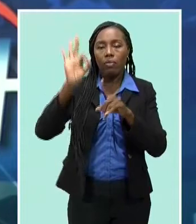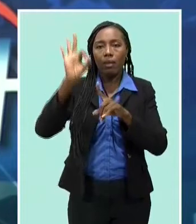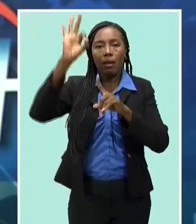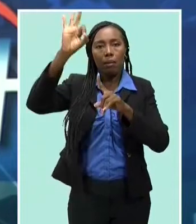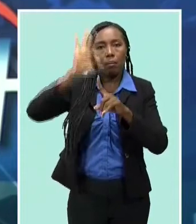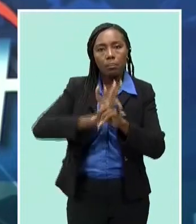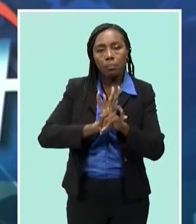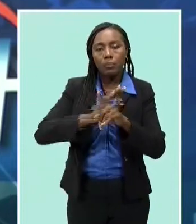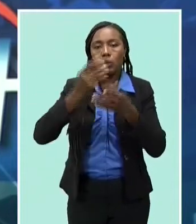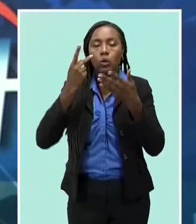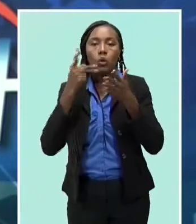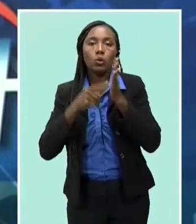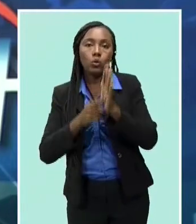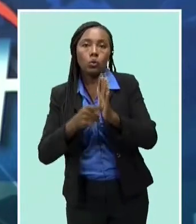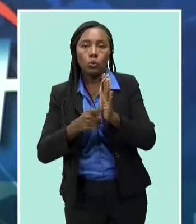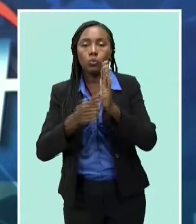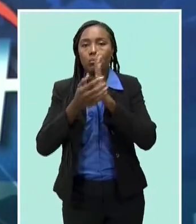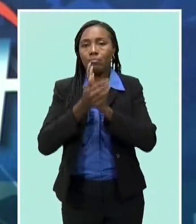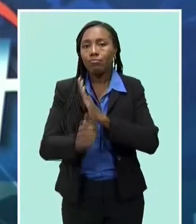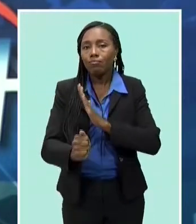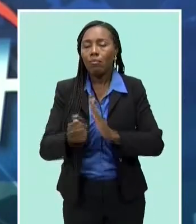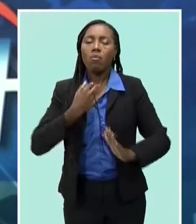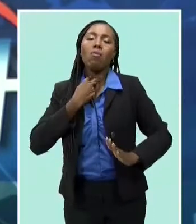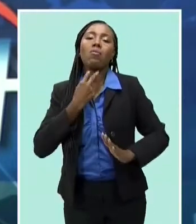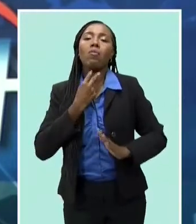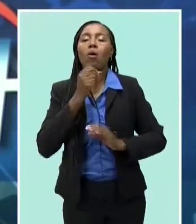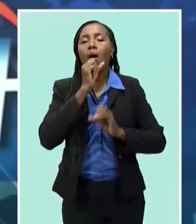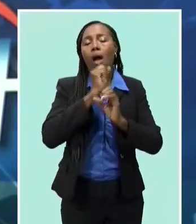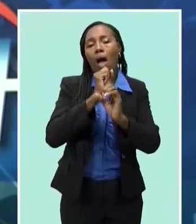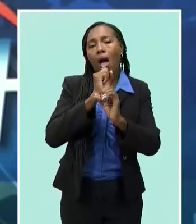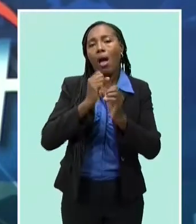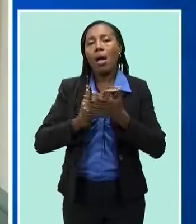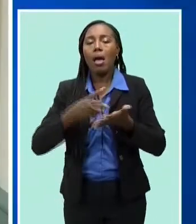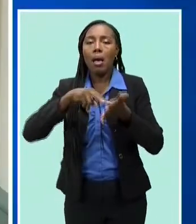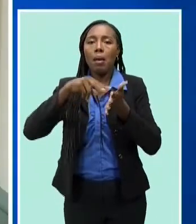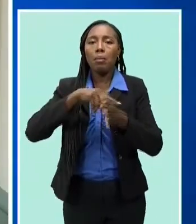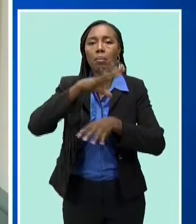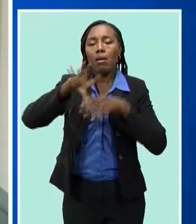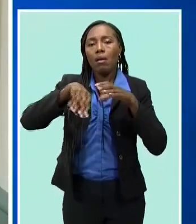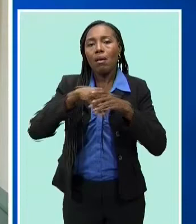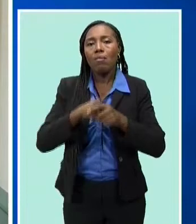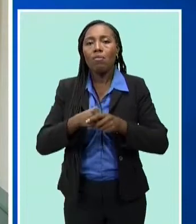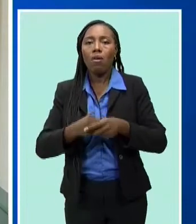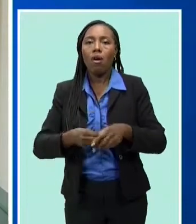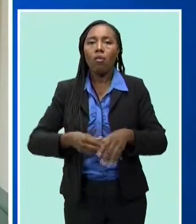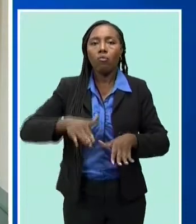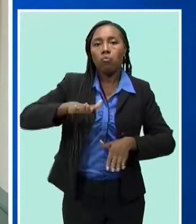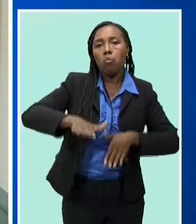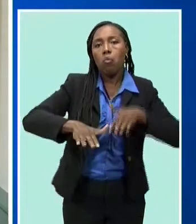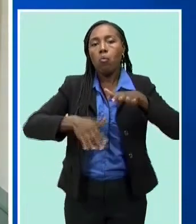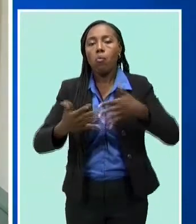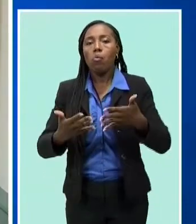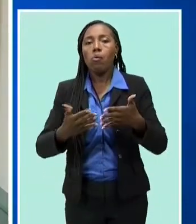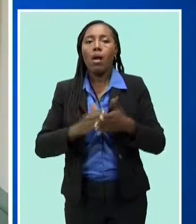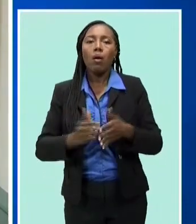of talent from vocalists to stunt performers and others. As we go from stage to